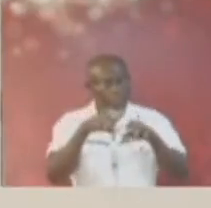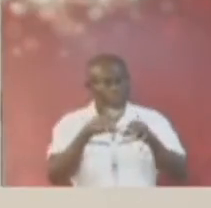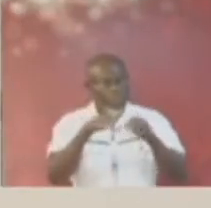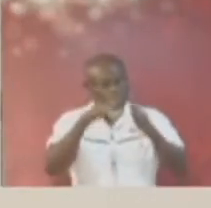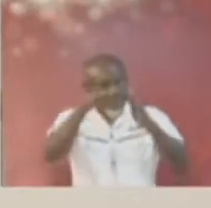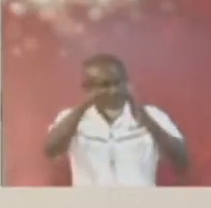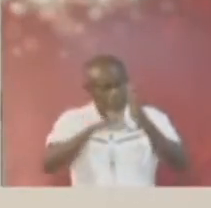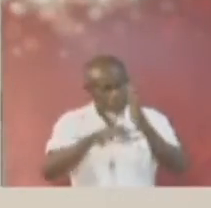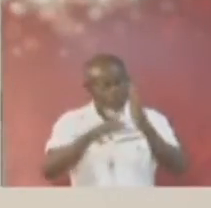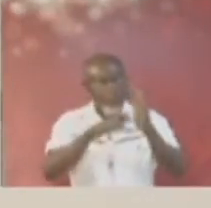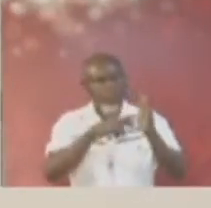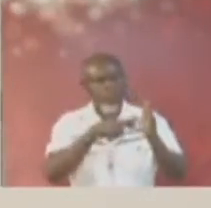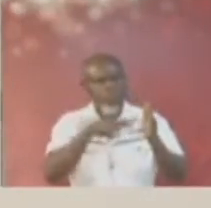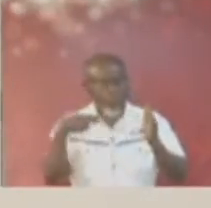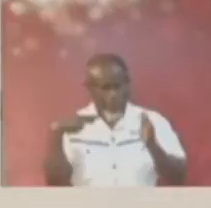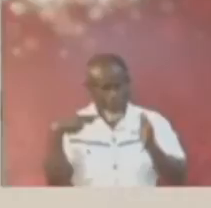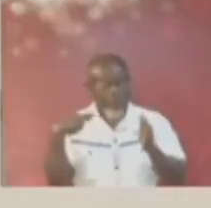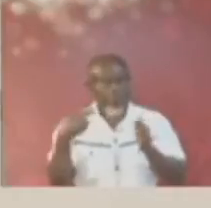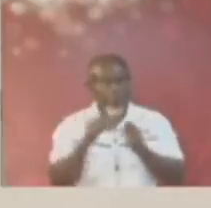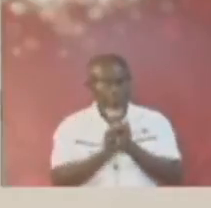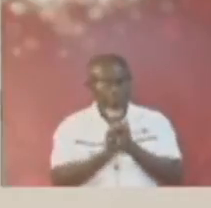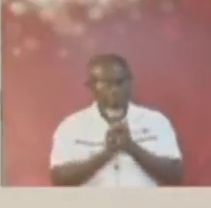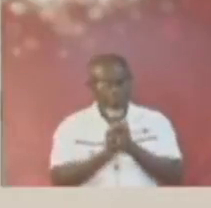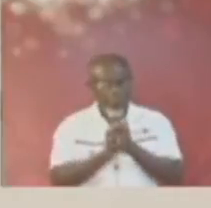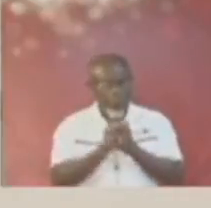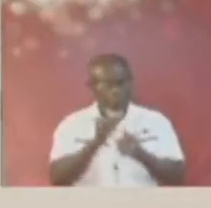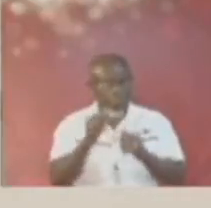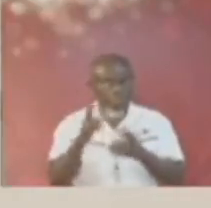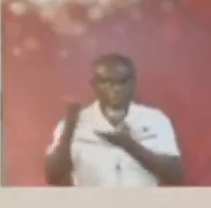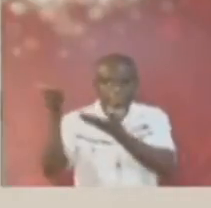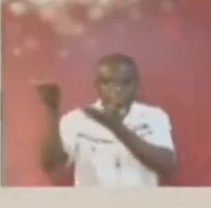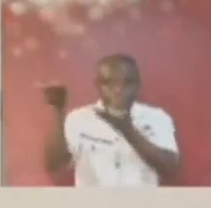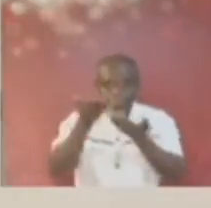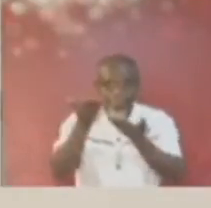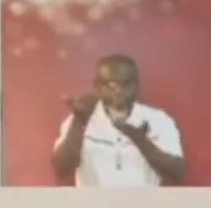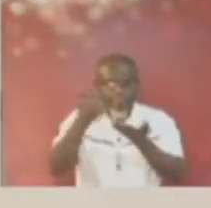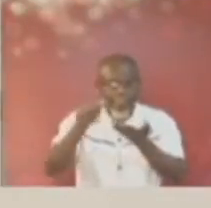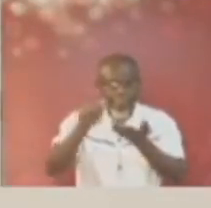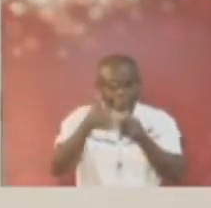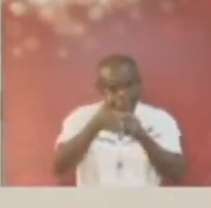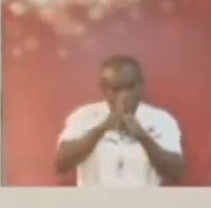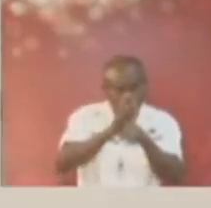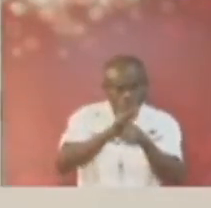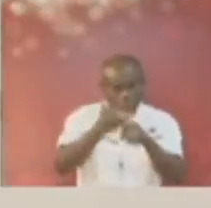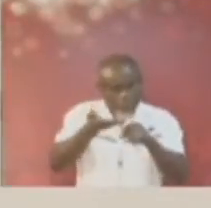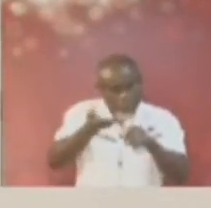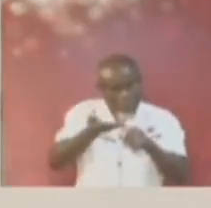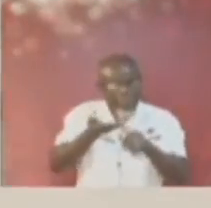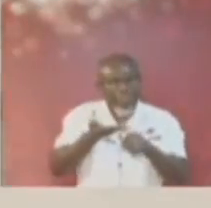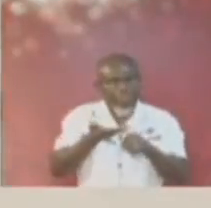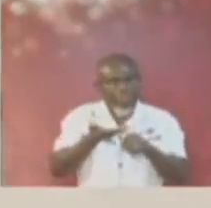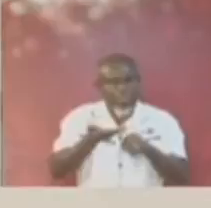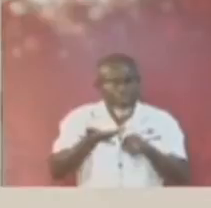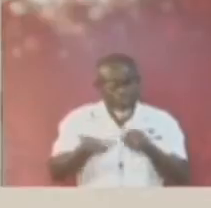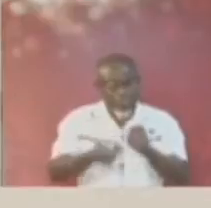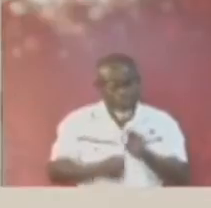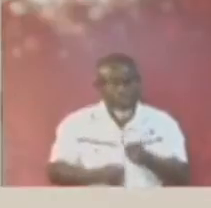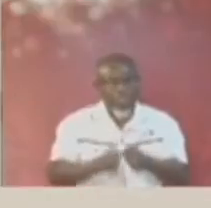the risk of any importation of COVID-19 in particular, and by the nature of